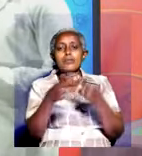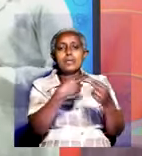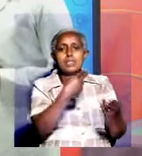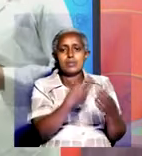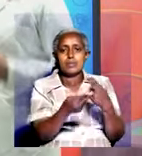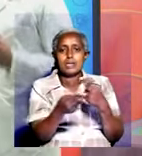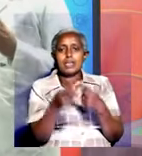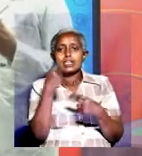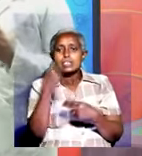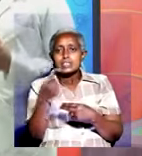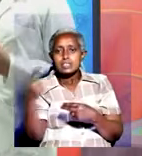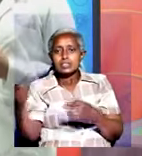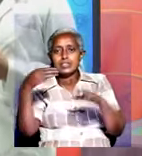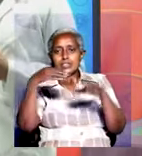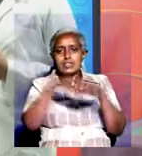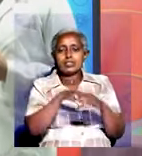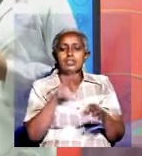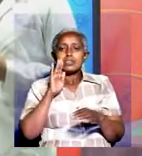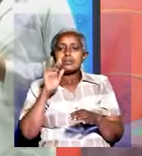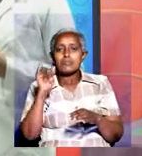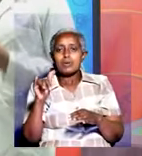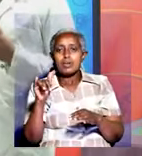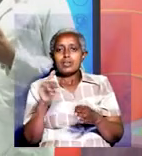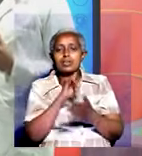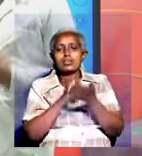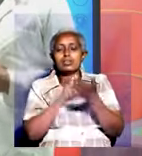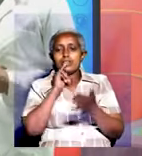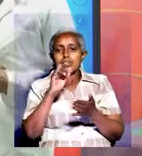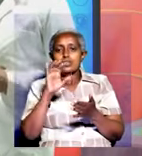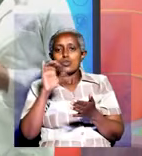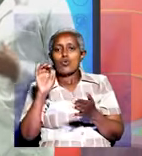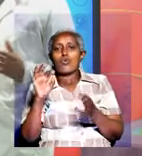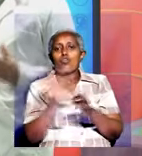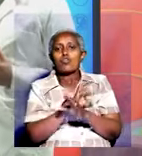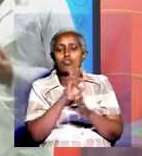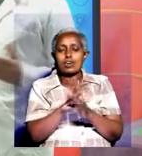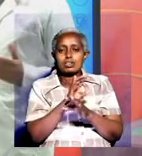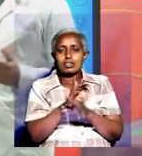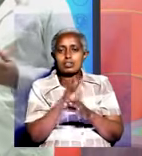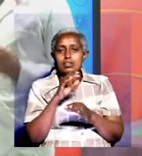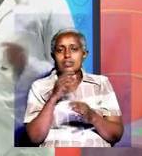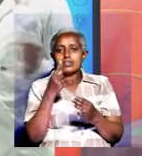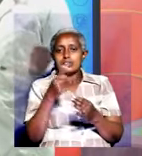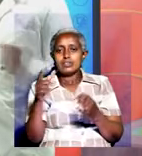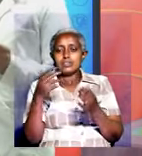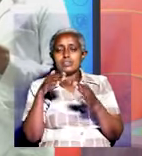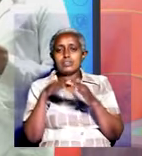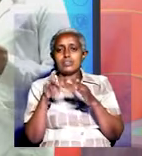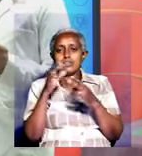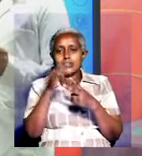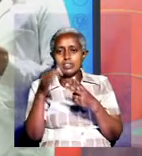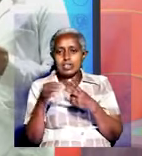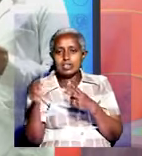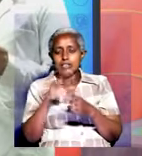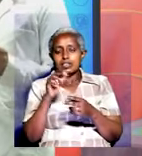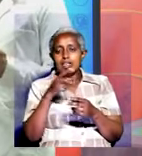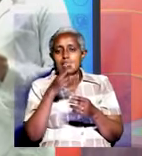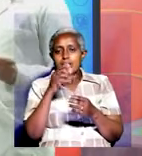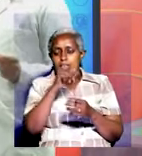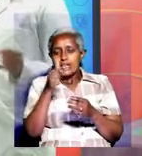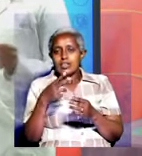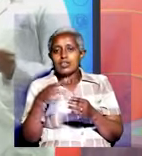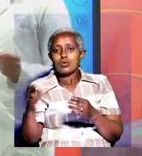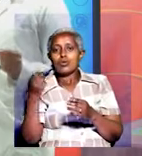multiply each entry by its cofactor. You multiply each entry. First you select any row or